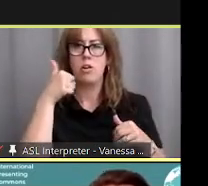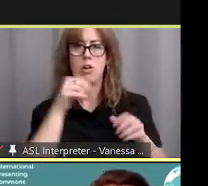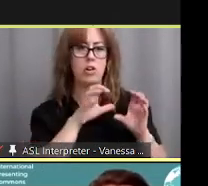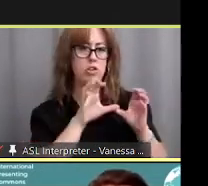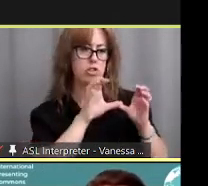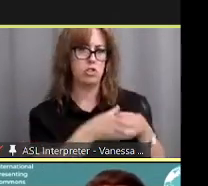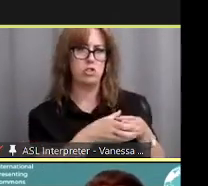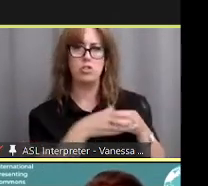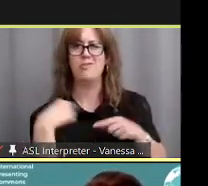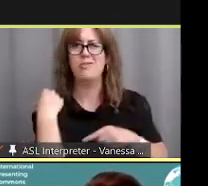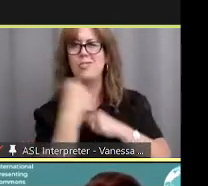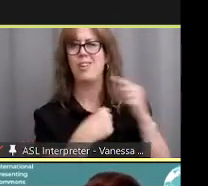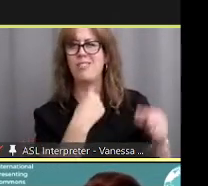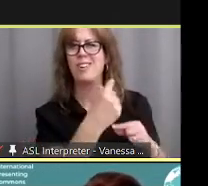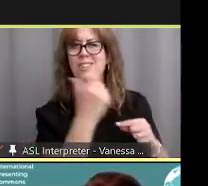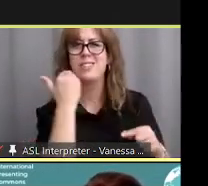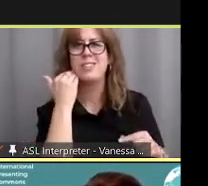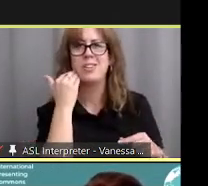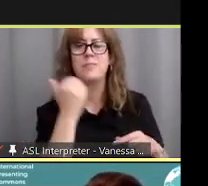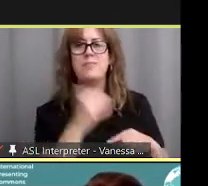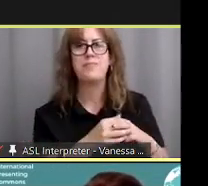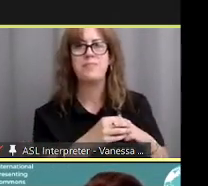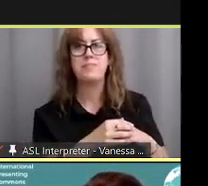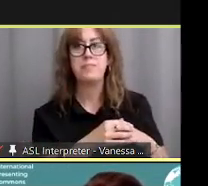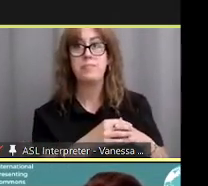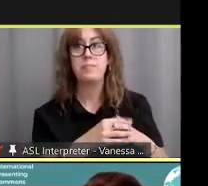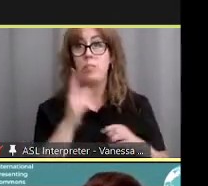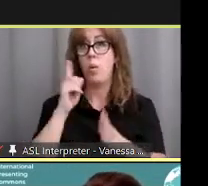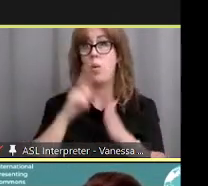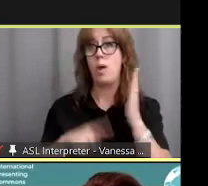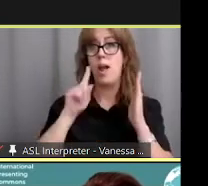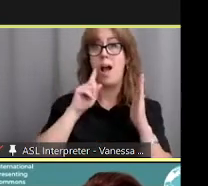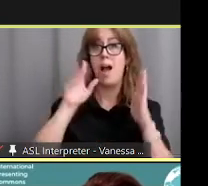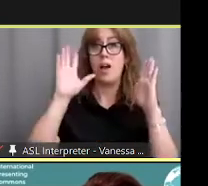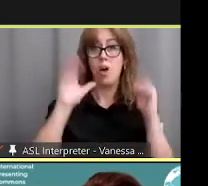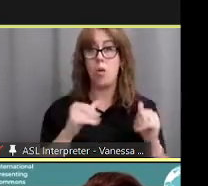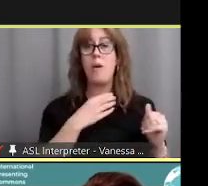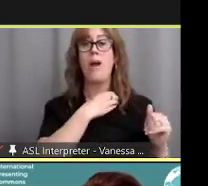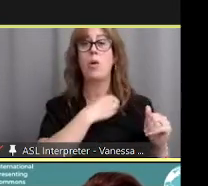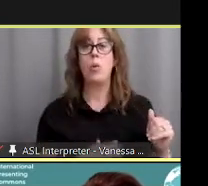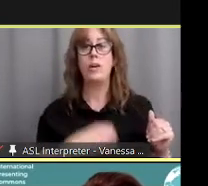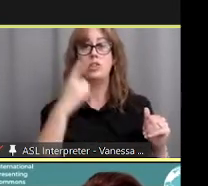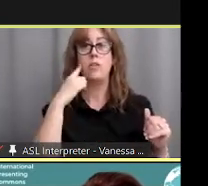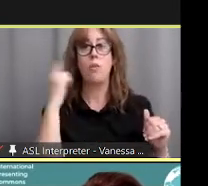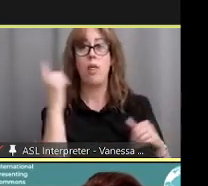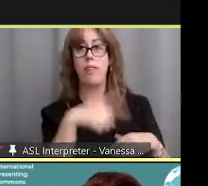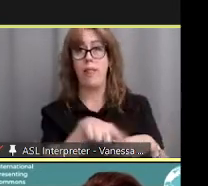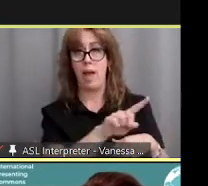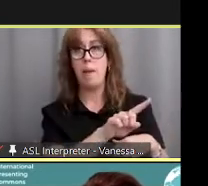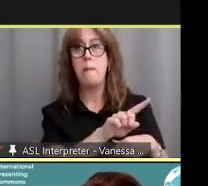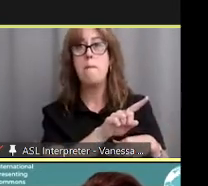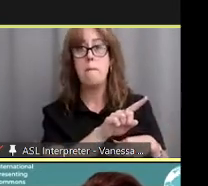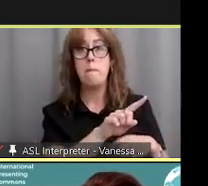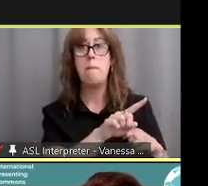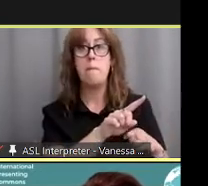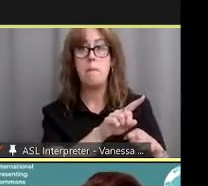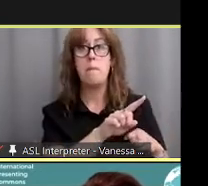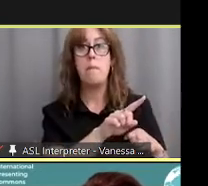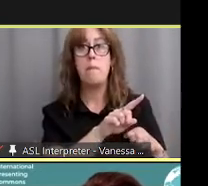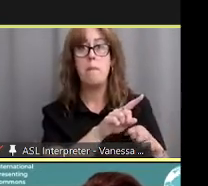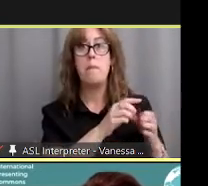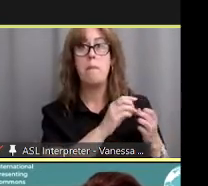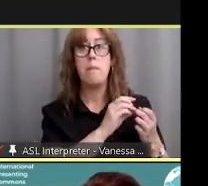I'm like, this is what I hope for them. This is what I wish for them. Mm. To meet